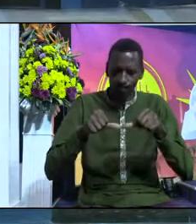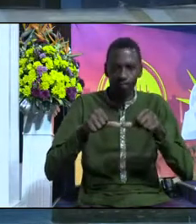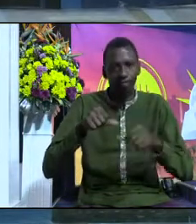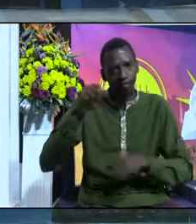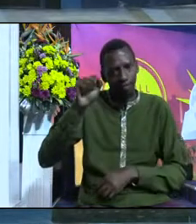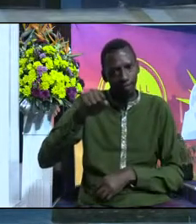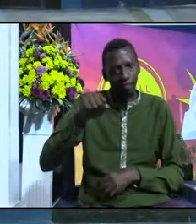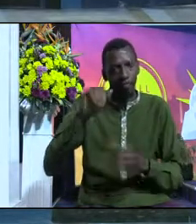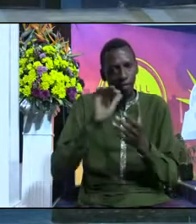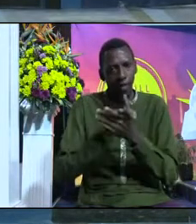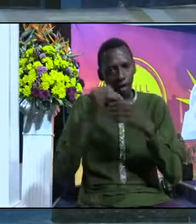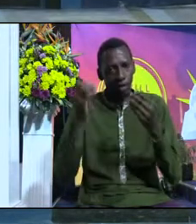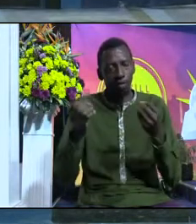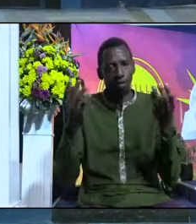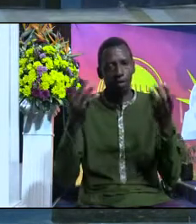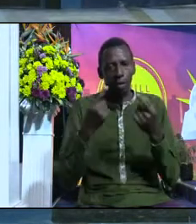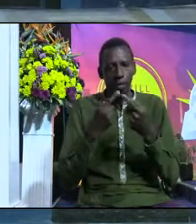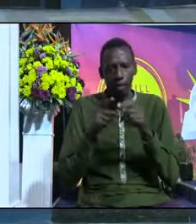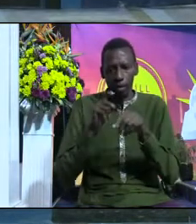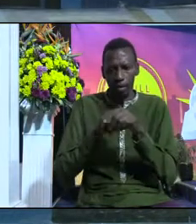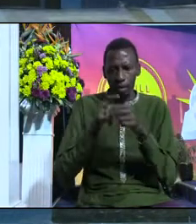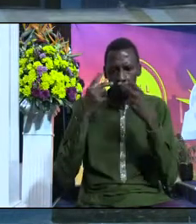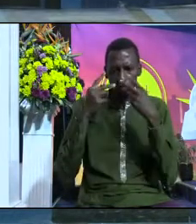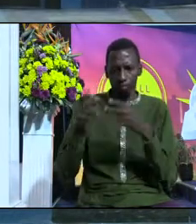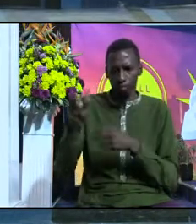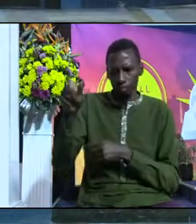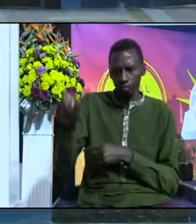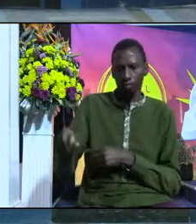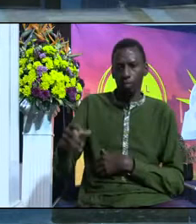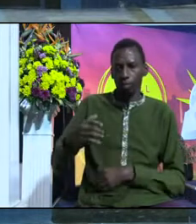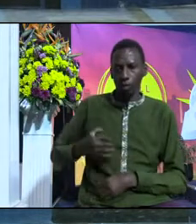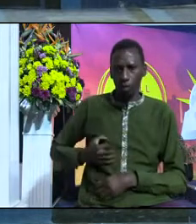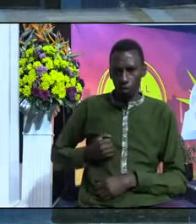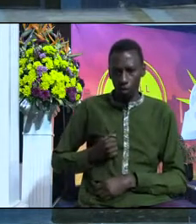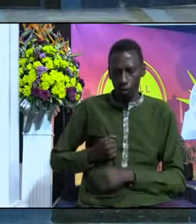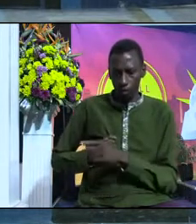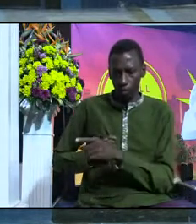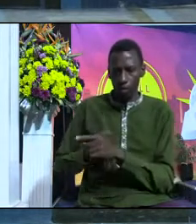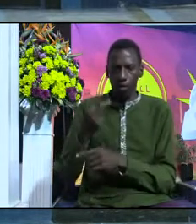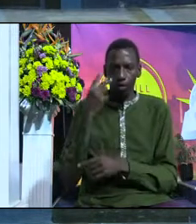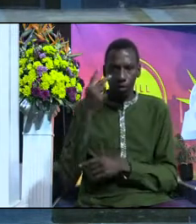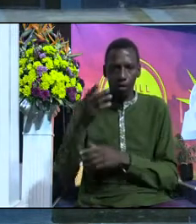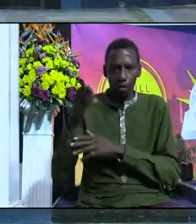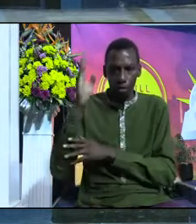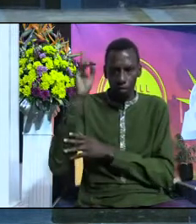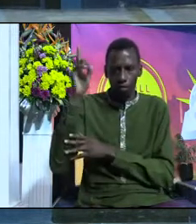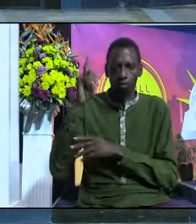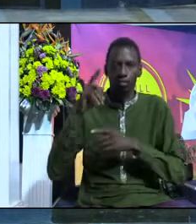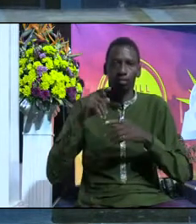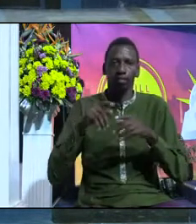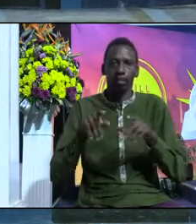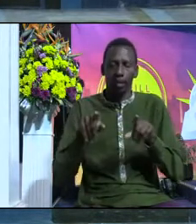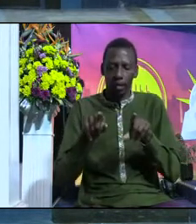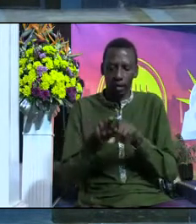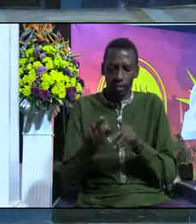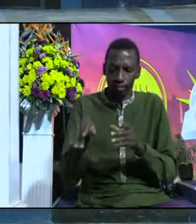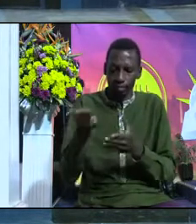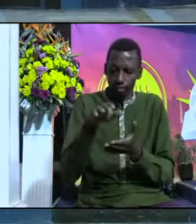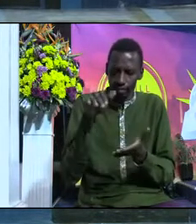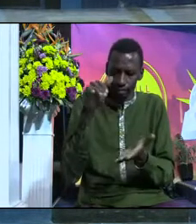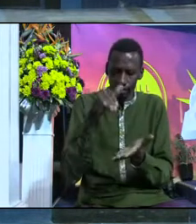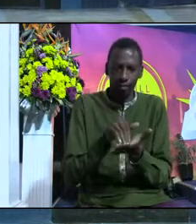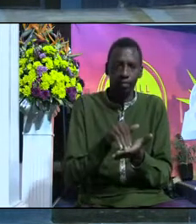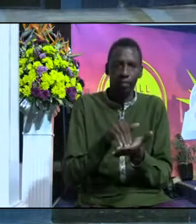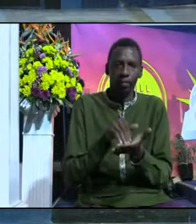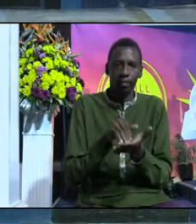hallelujah, yes. But if you look at Joseph, you'll see that God is still kept central